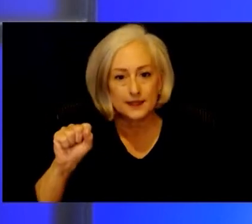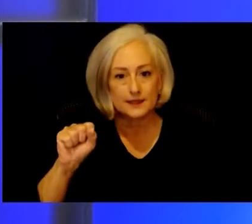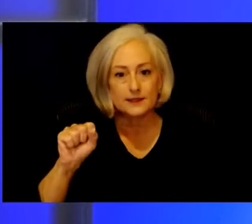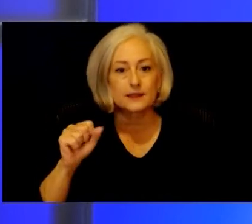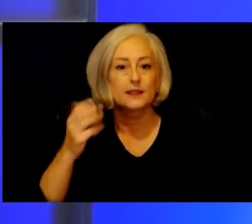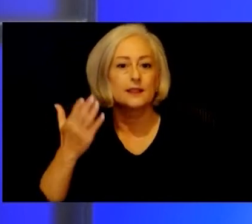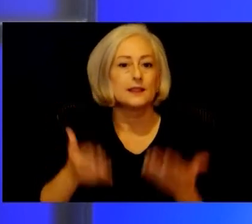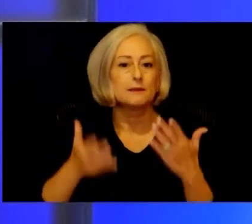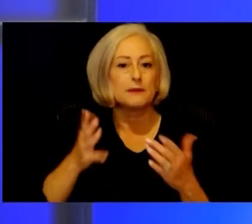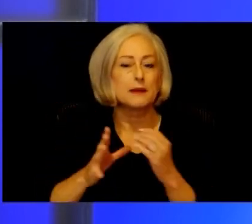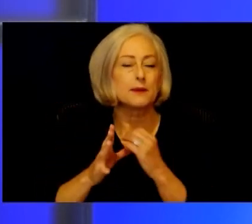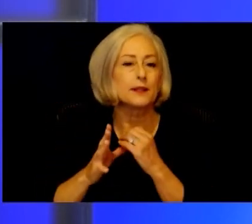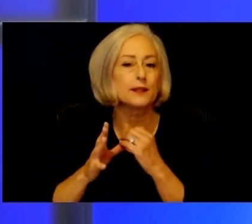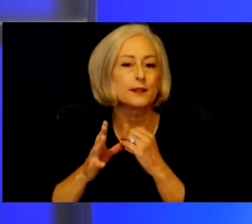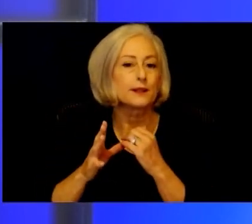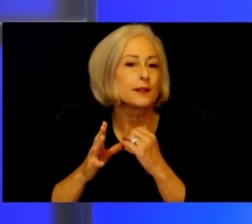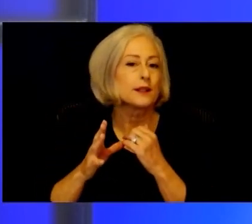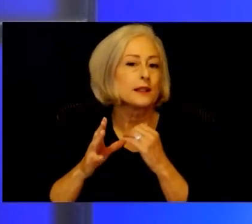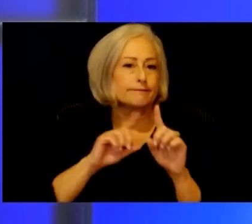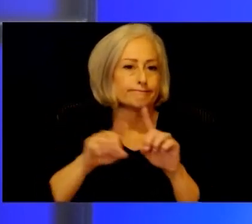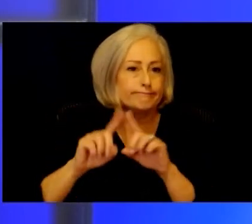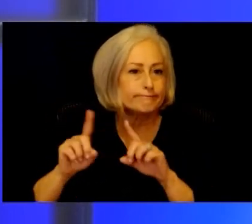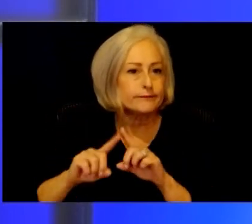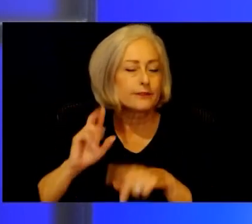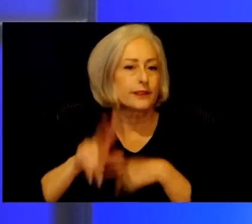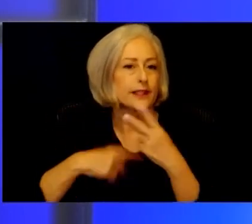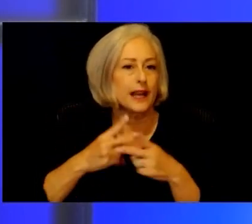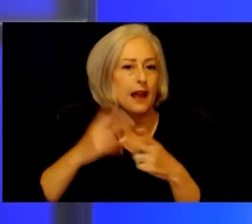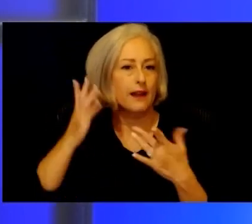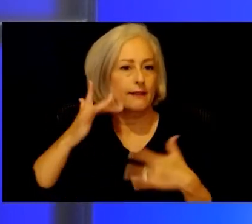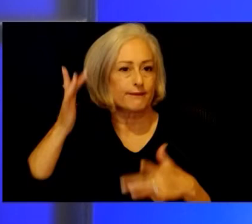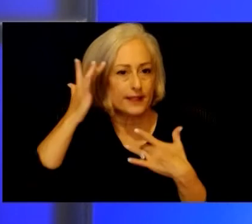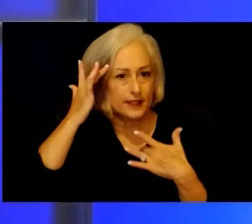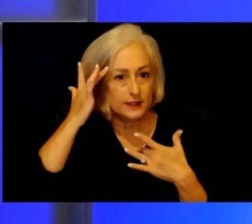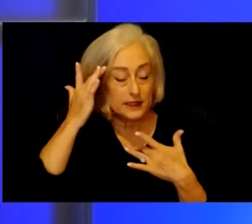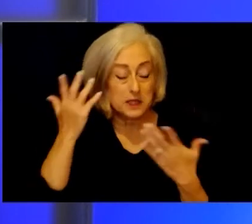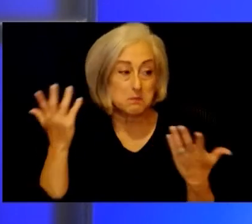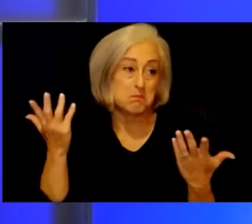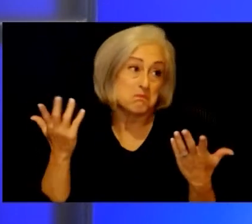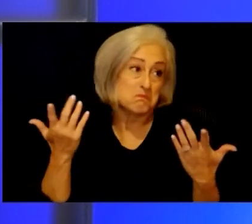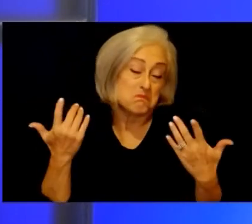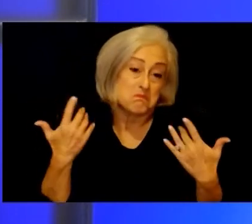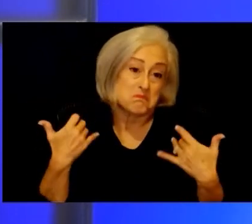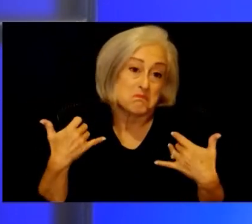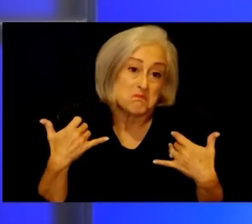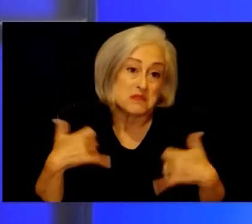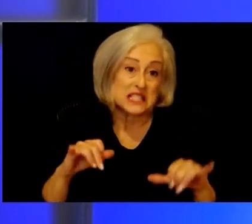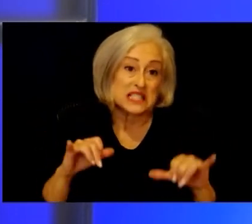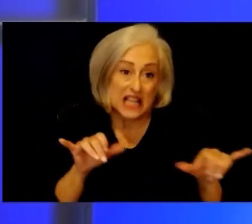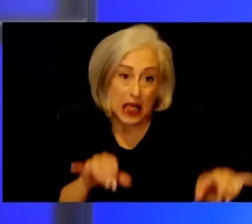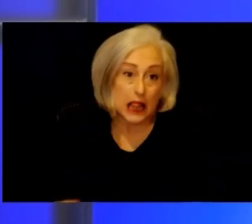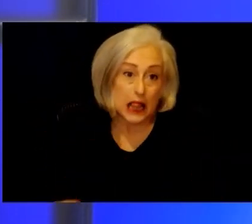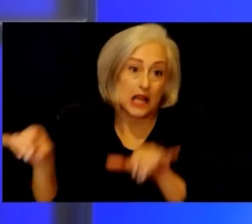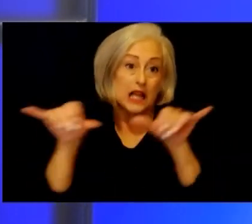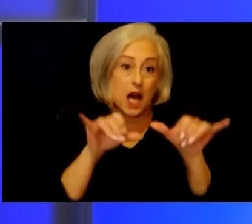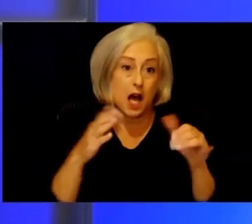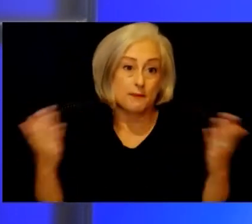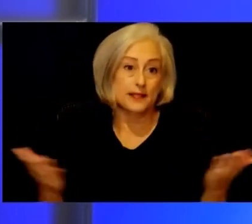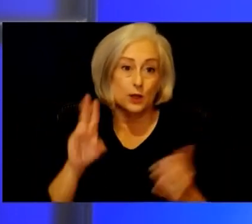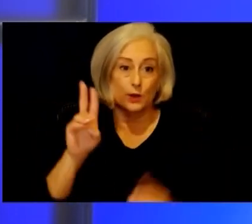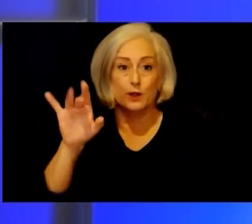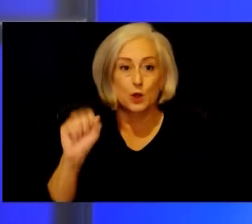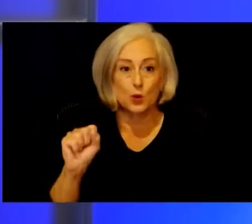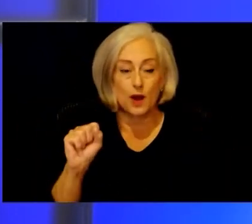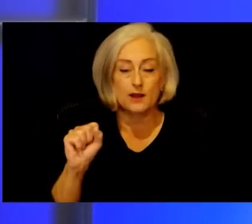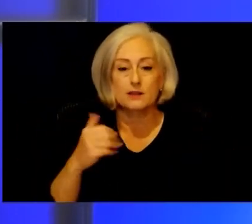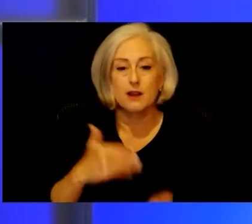a febrile kind of illness. It is pretty common still in the U.S. And a lot of times it's going to be associated with outbreaks